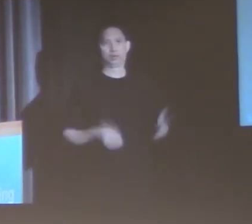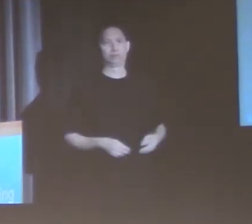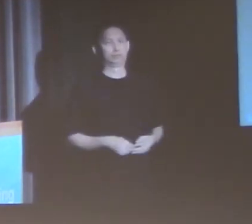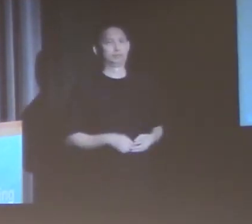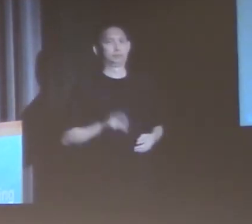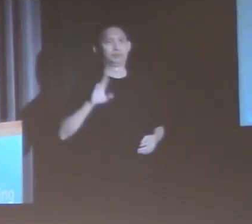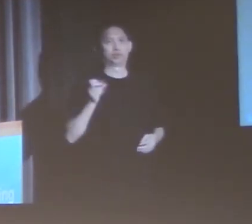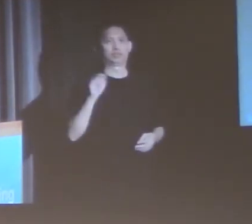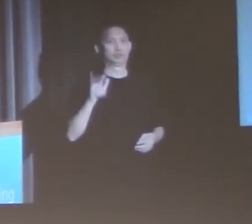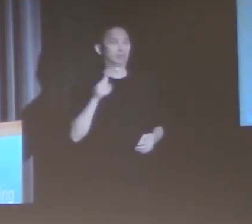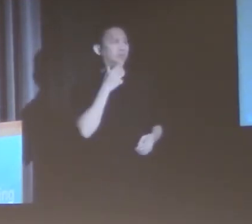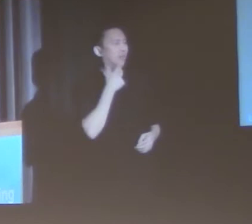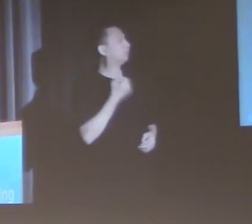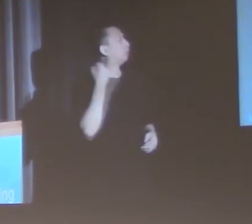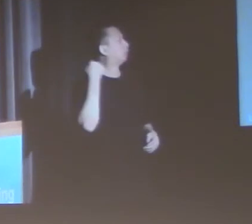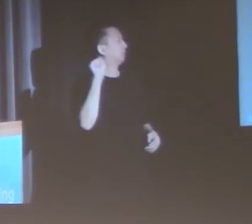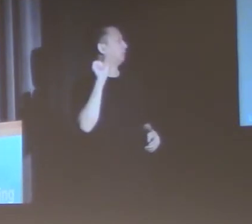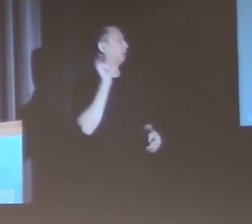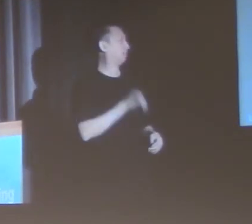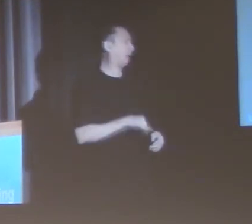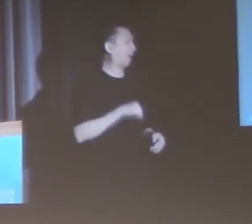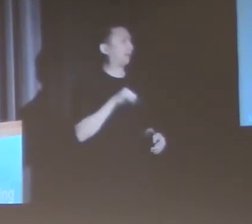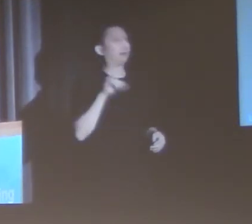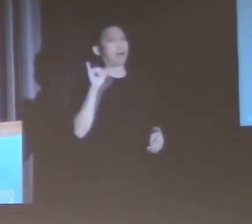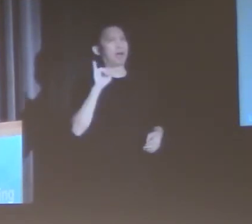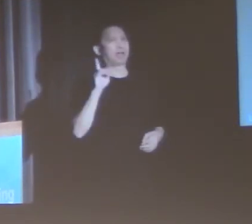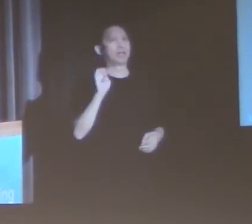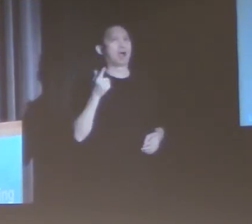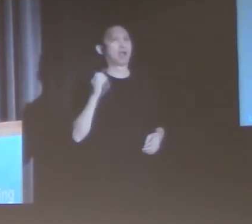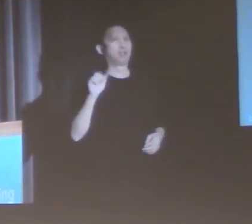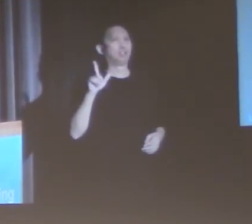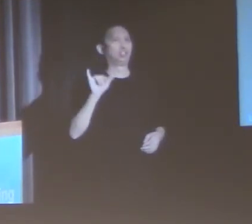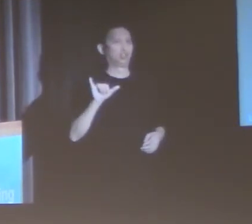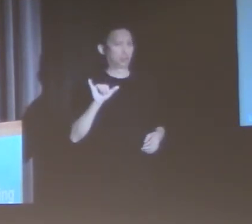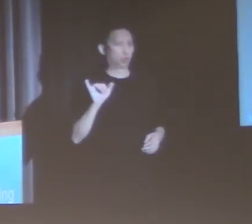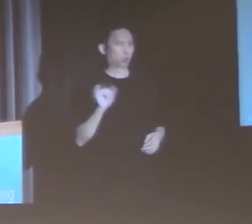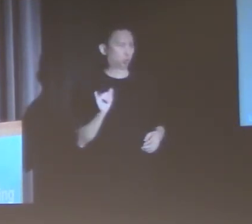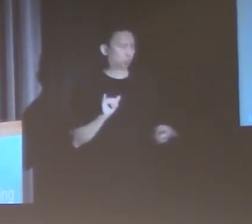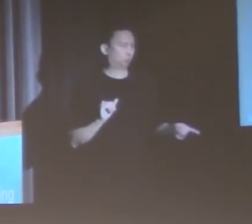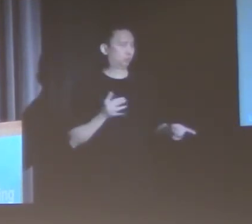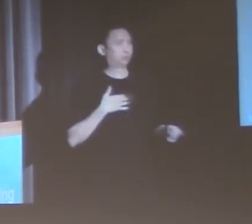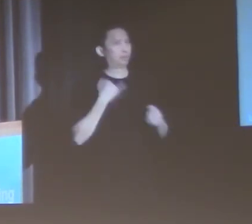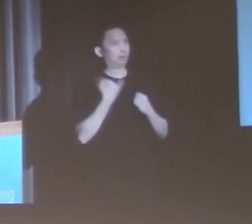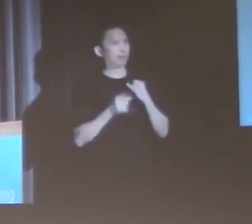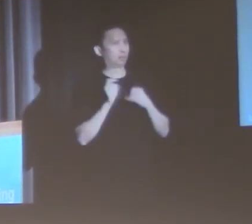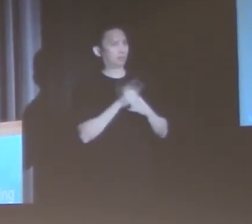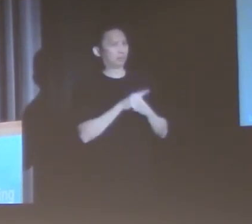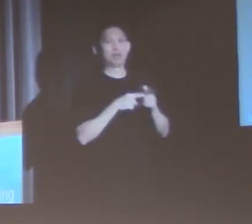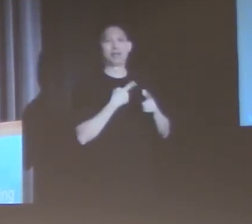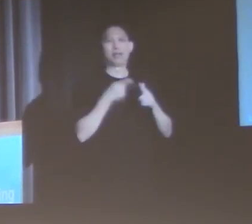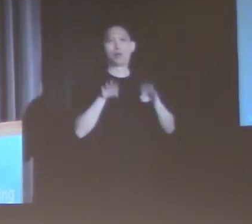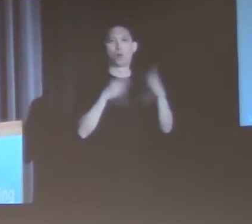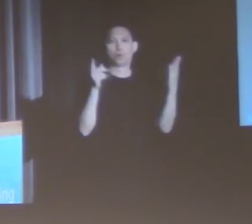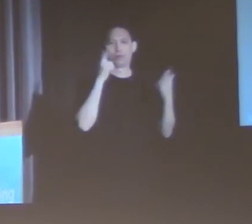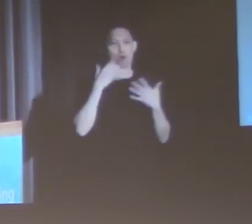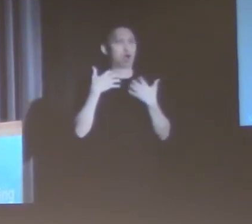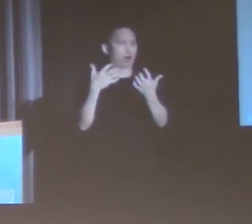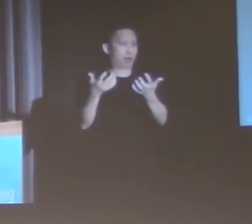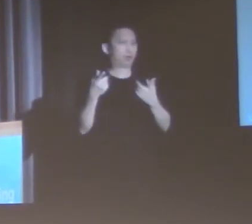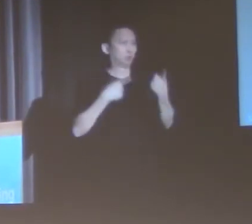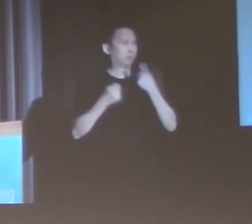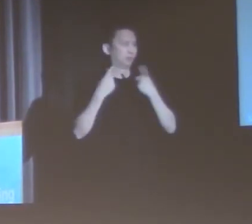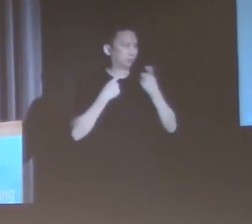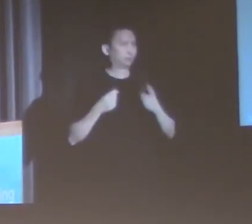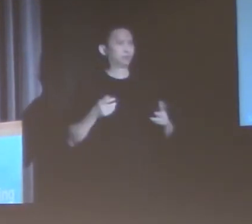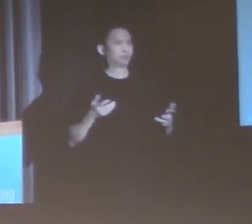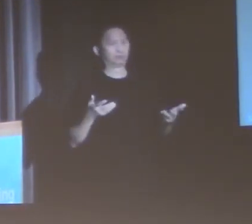of separation as well, and thinking about how you've, and it's my last question before I open to the audience. So also for people who are joining you